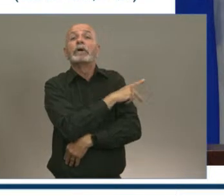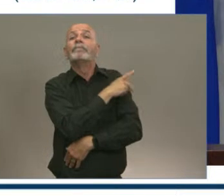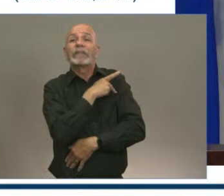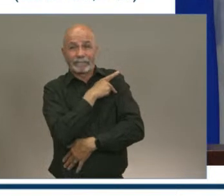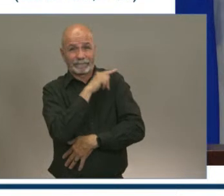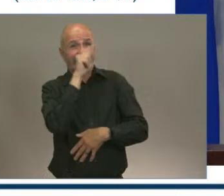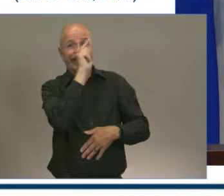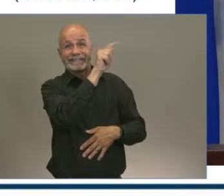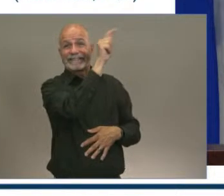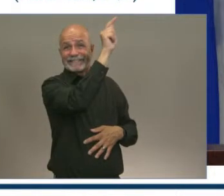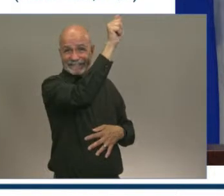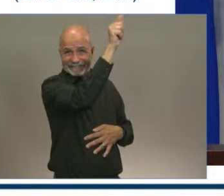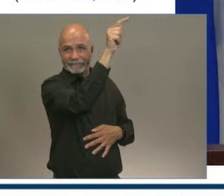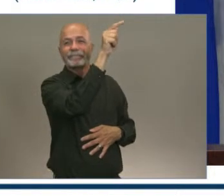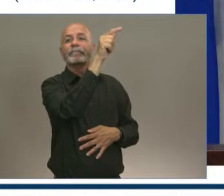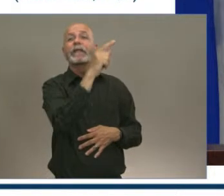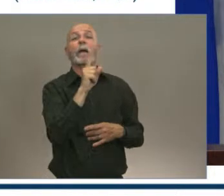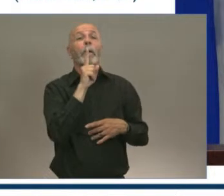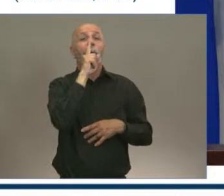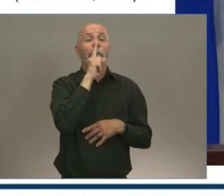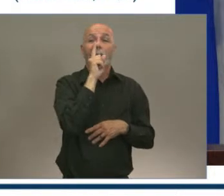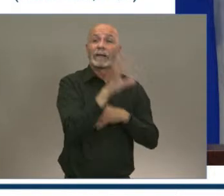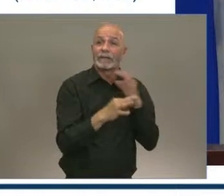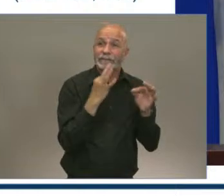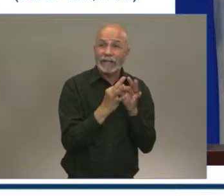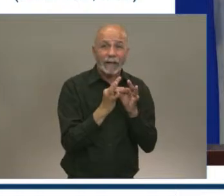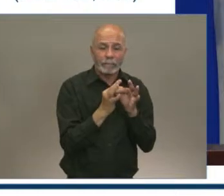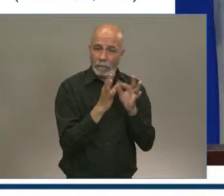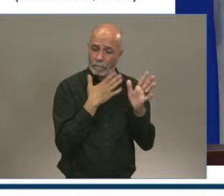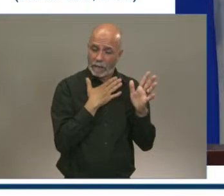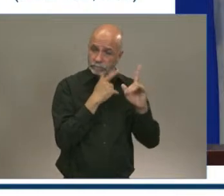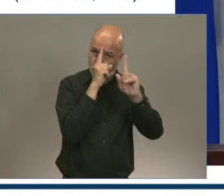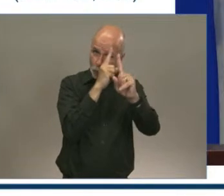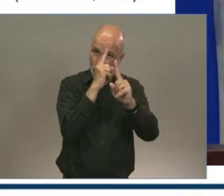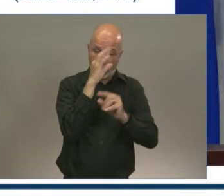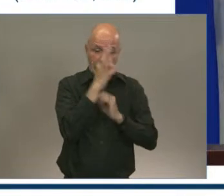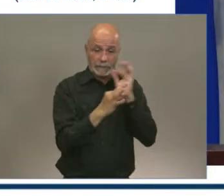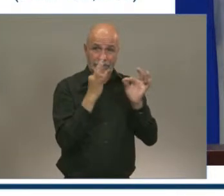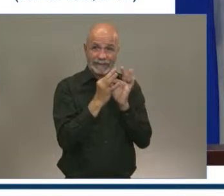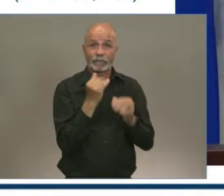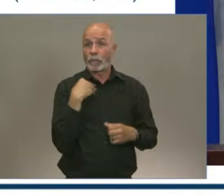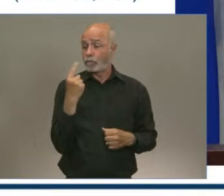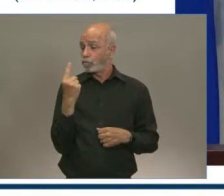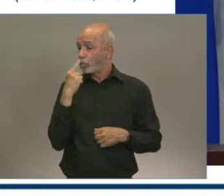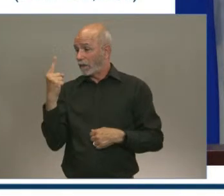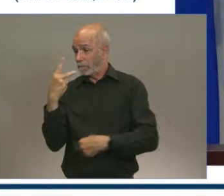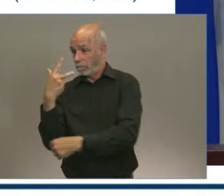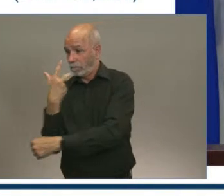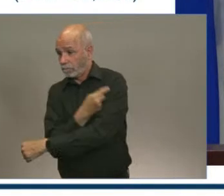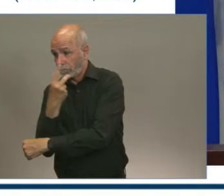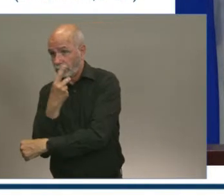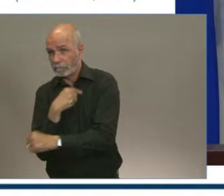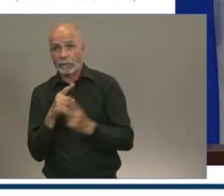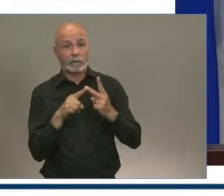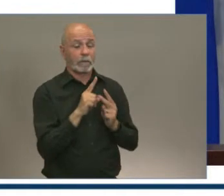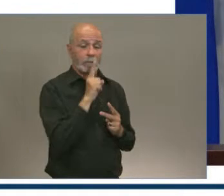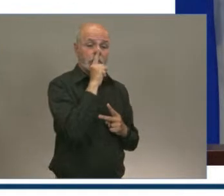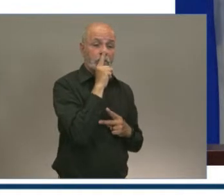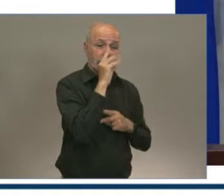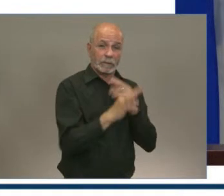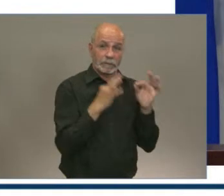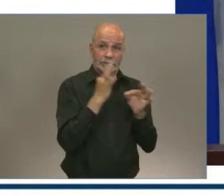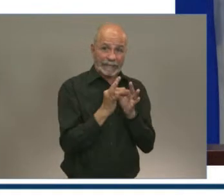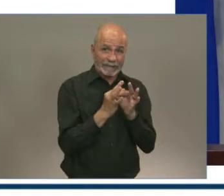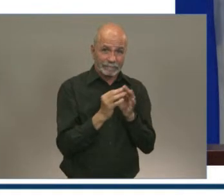control. Testing is part of our strategy as well. So if it's 1 dose, then we'll require some testing and modified isolation,